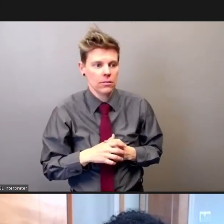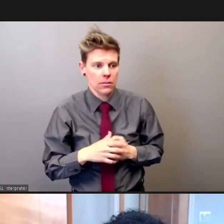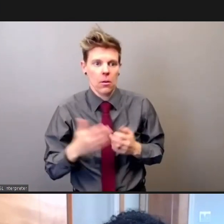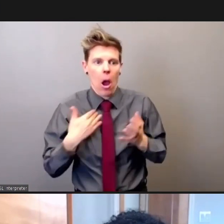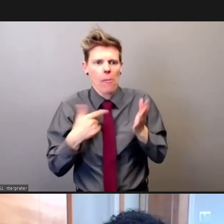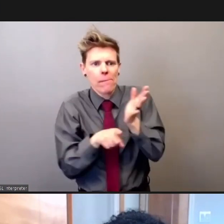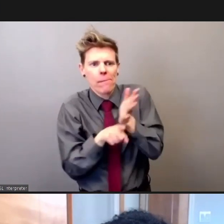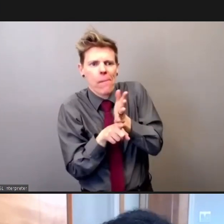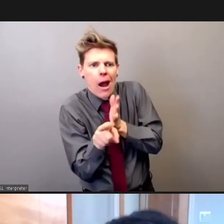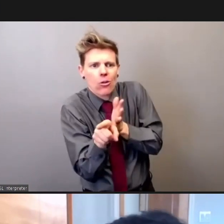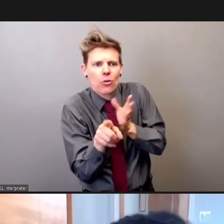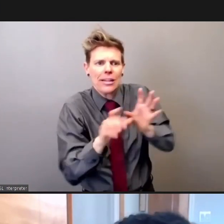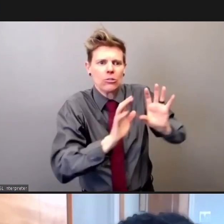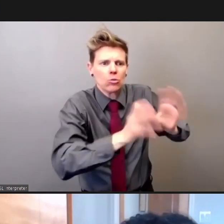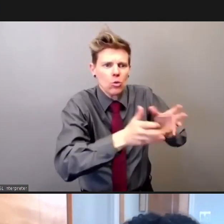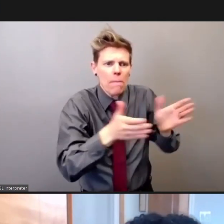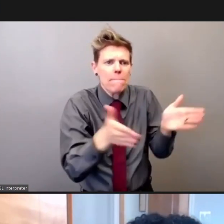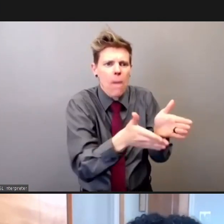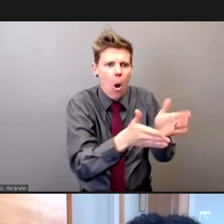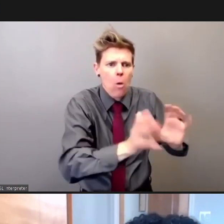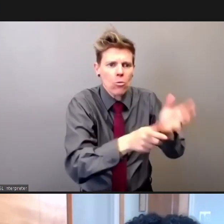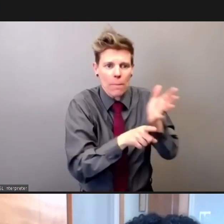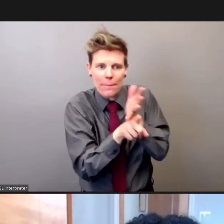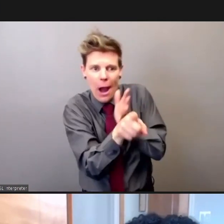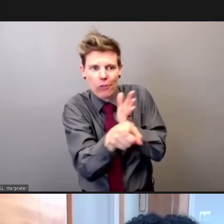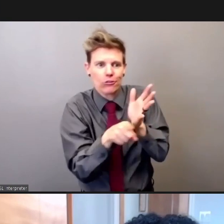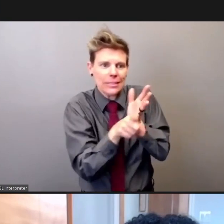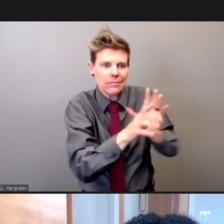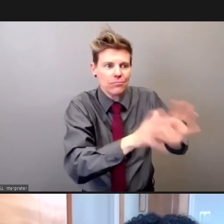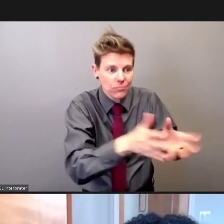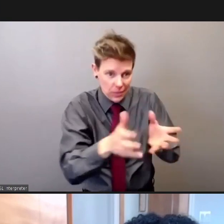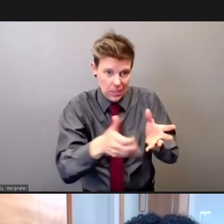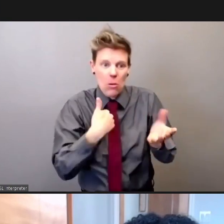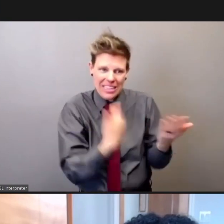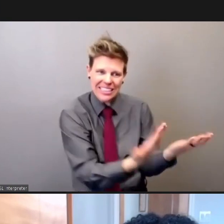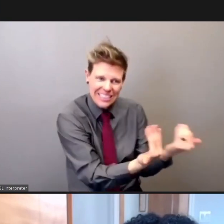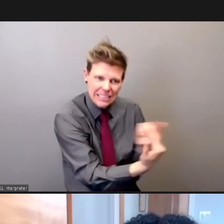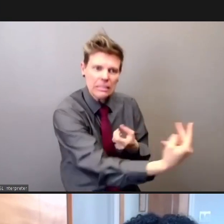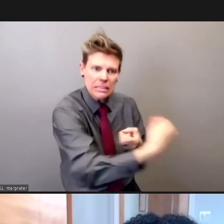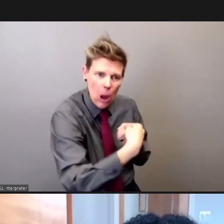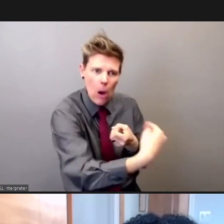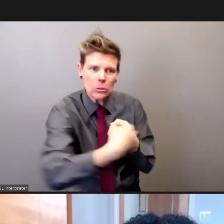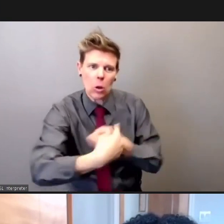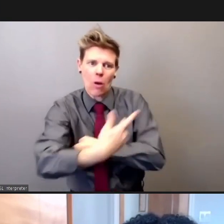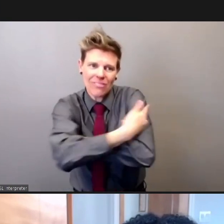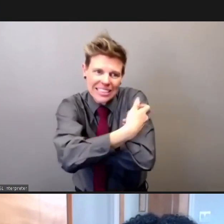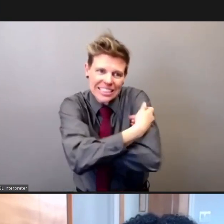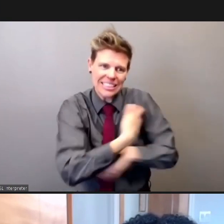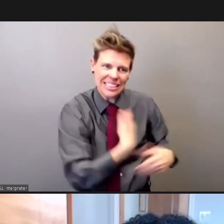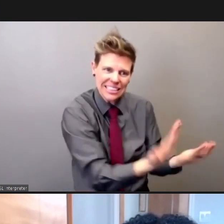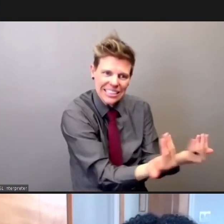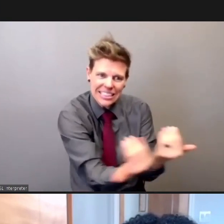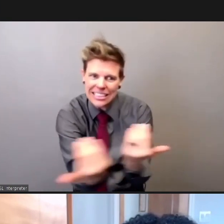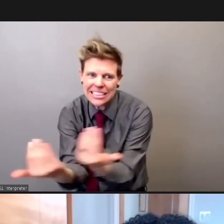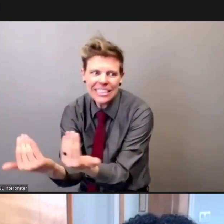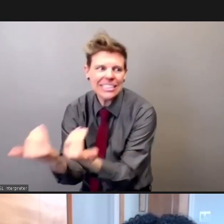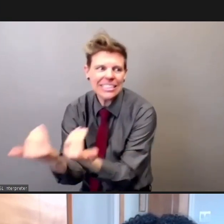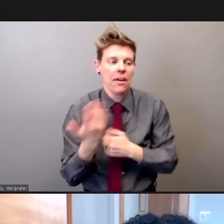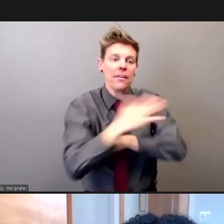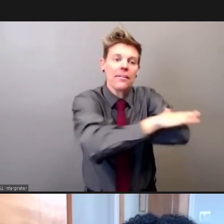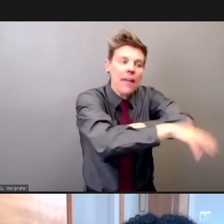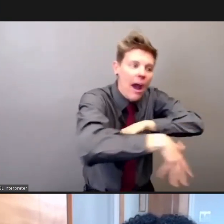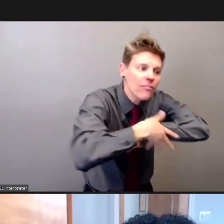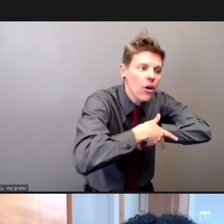higher mortality rate, like far too many of our Native American friends and neighbors